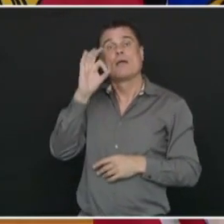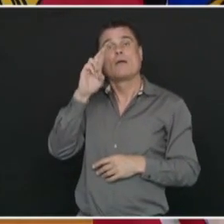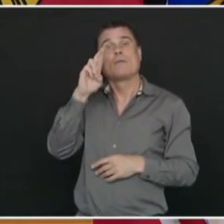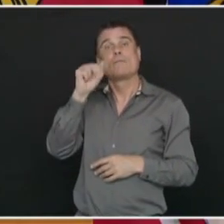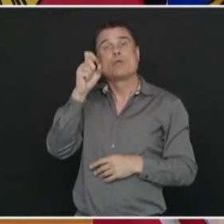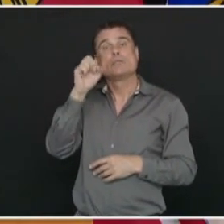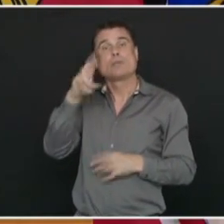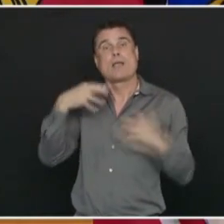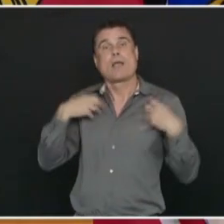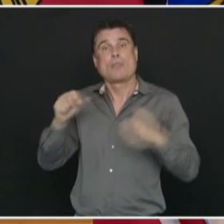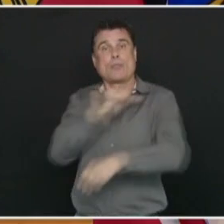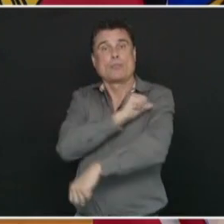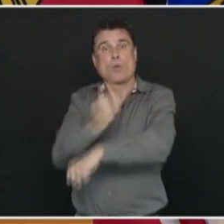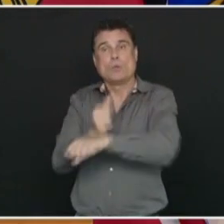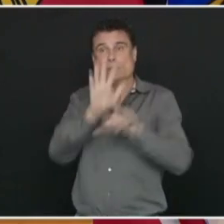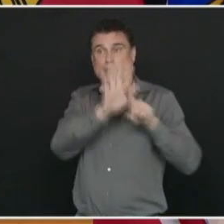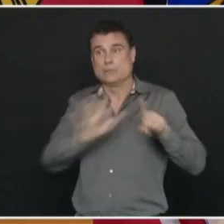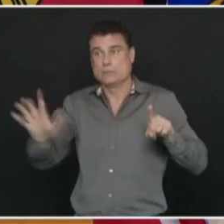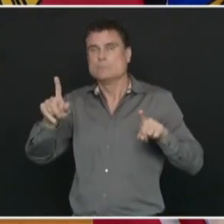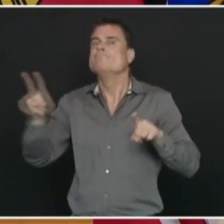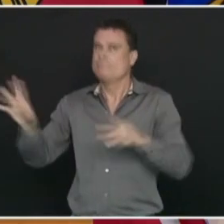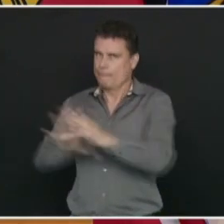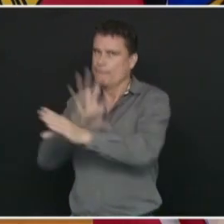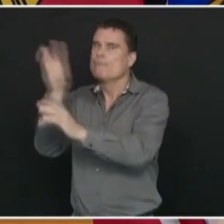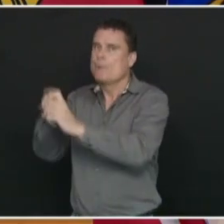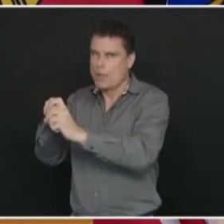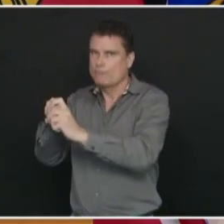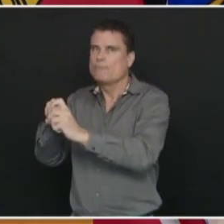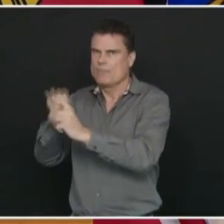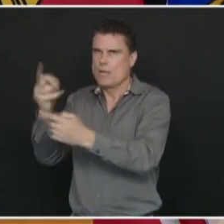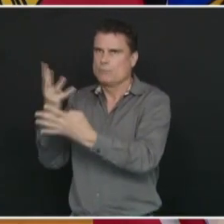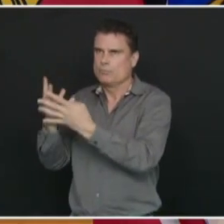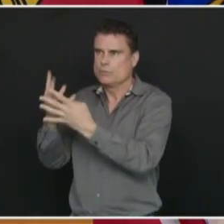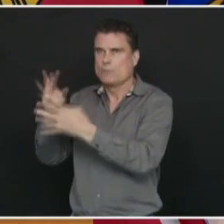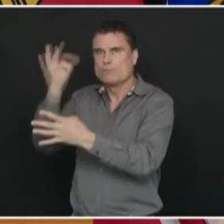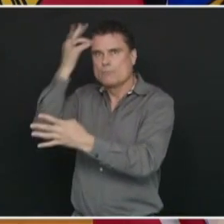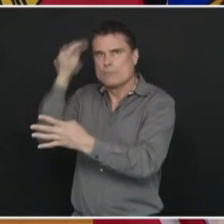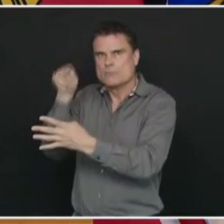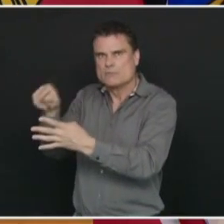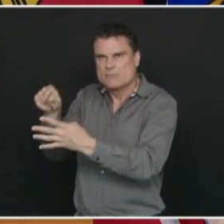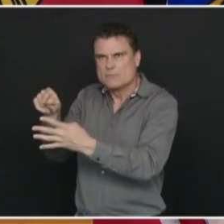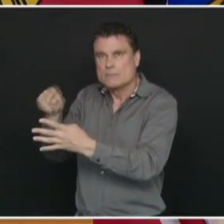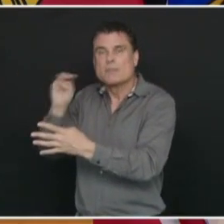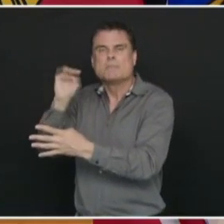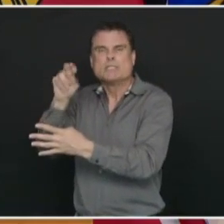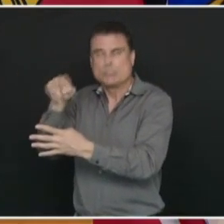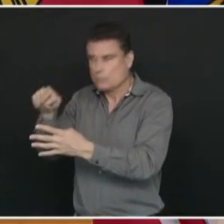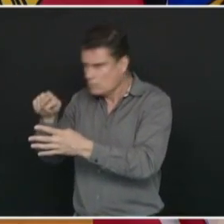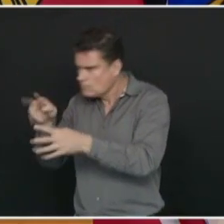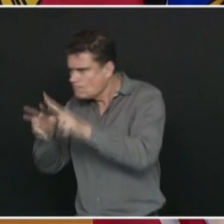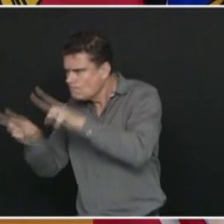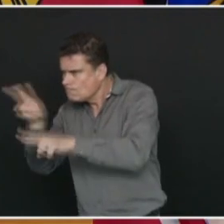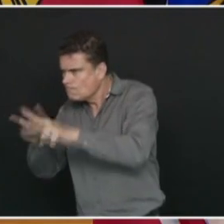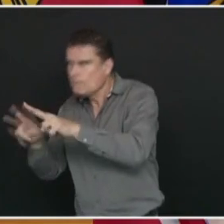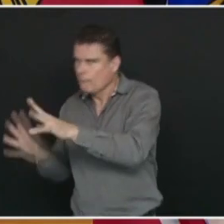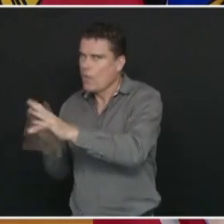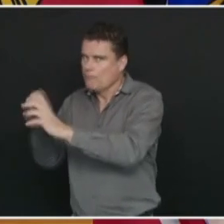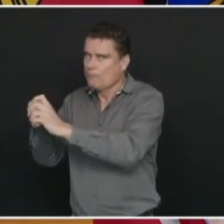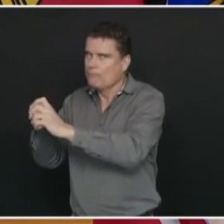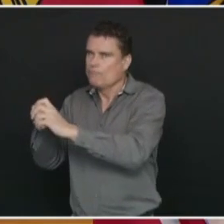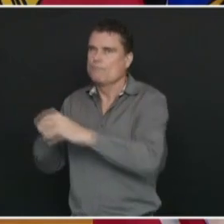certain things like gowns, for example, which were a challenge. So those things are starting as well, and that will help us in the